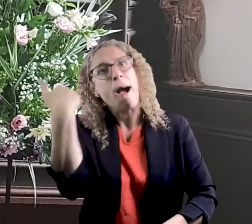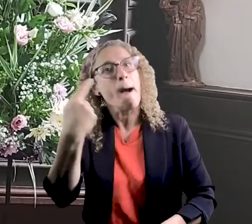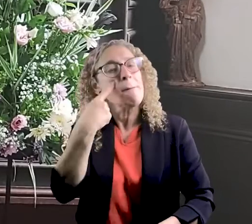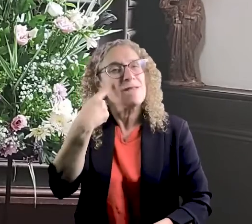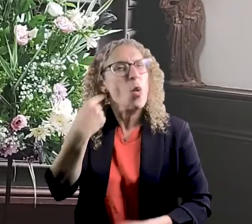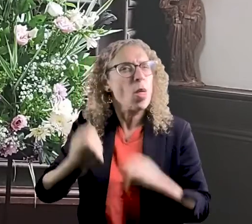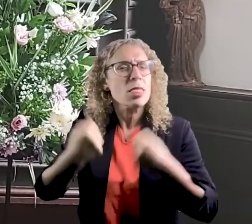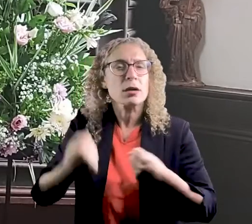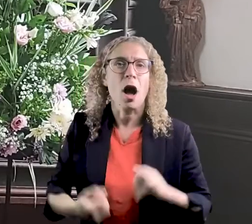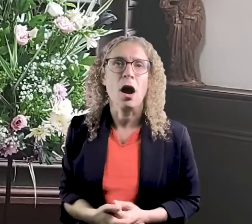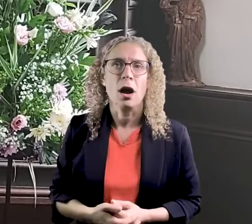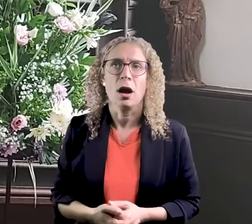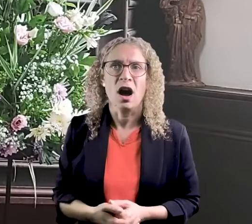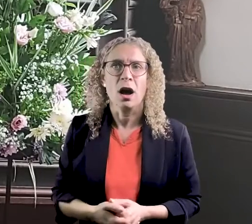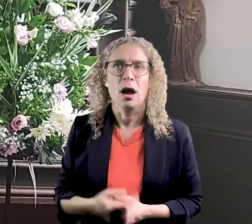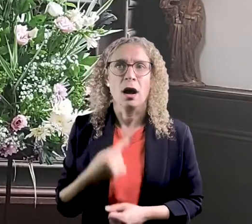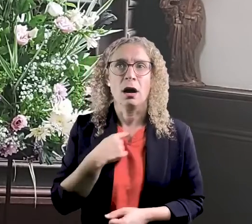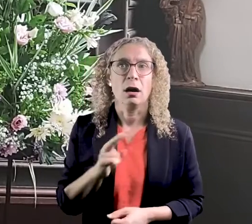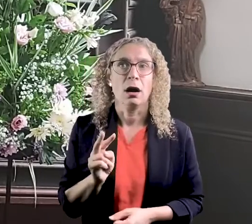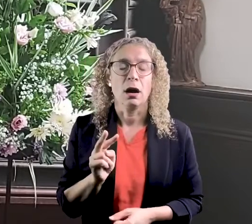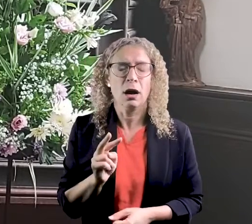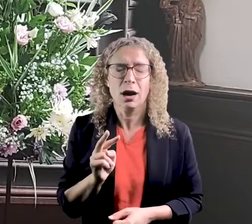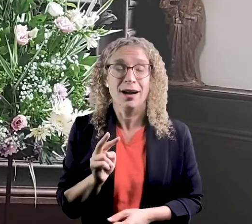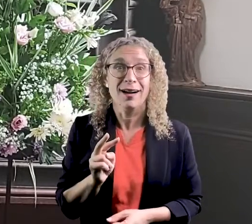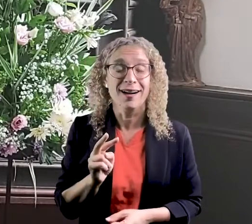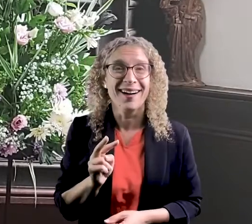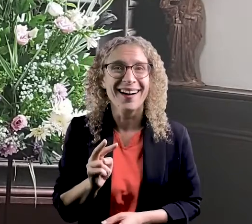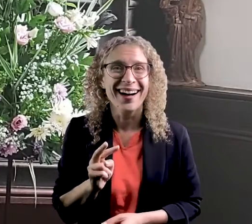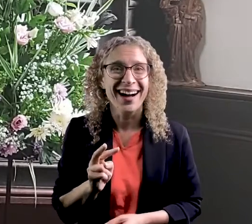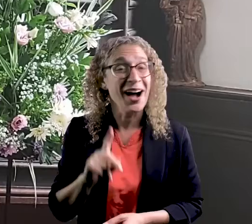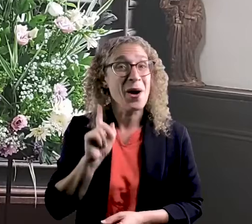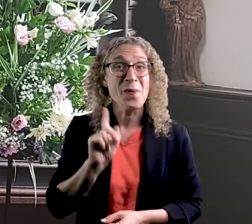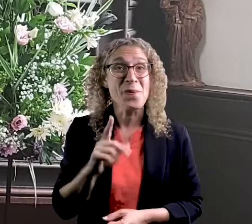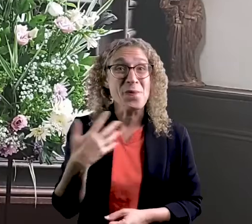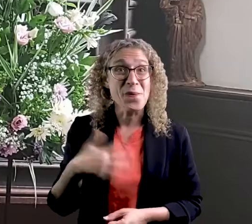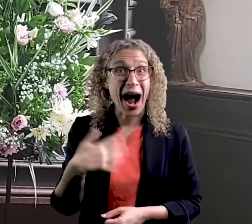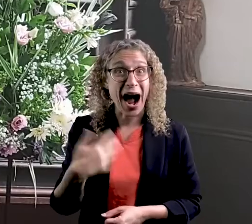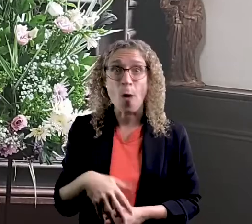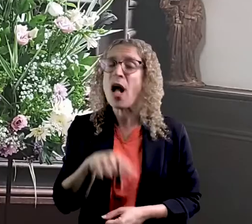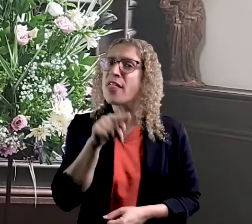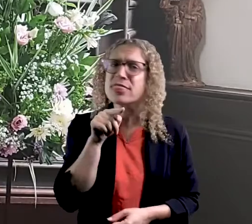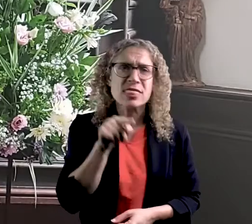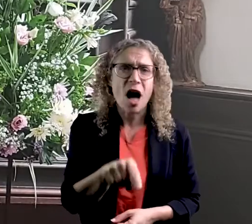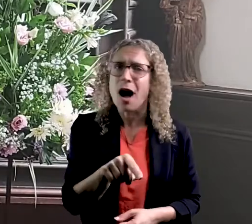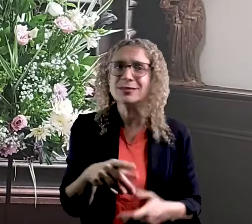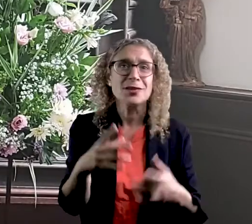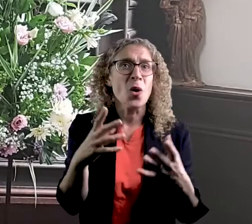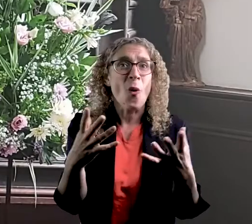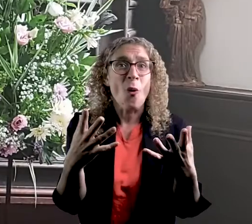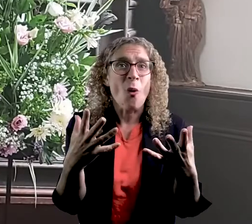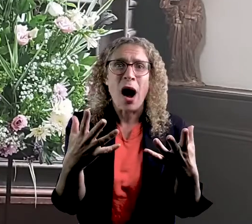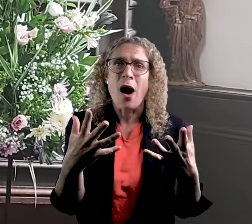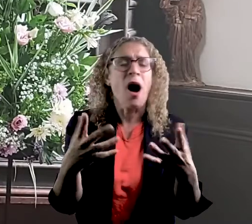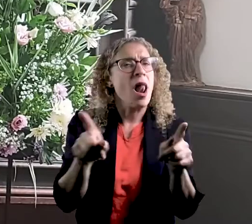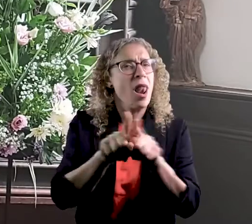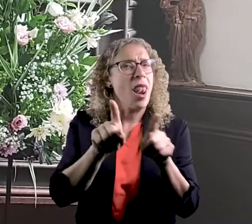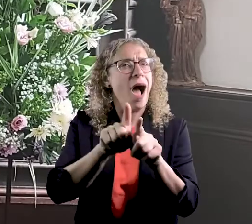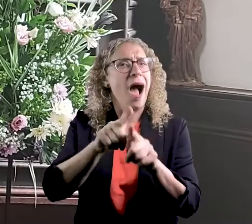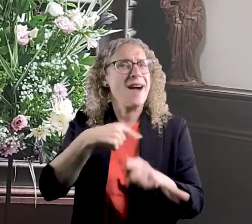it?" I thought I could do that. But quite seriously, that was a wonderful, wonderful